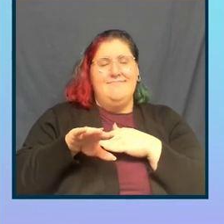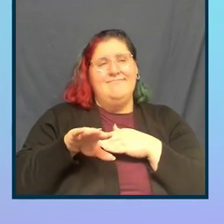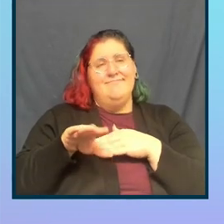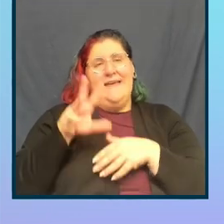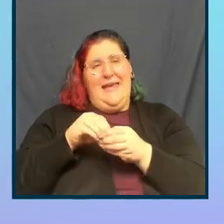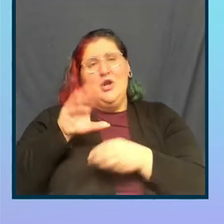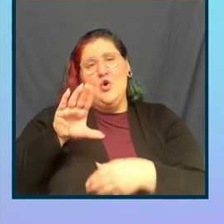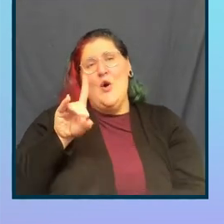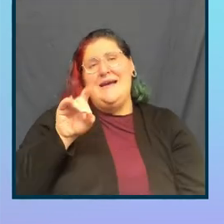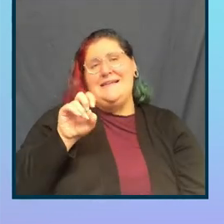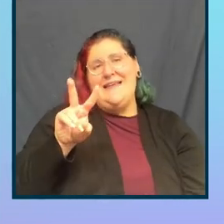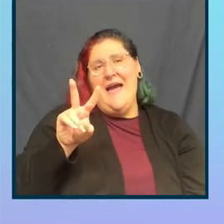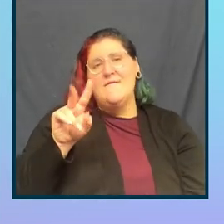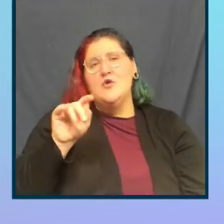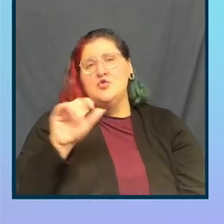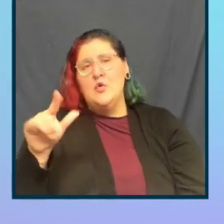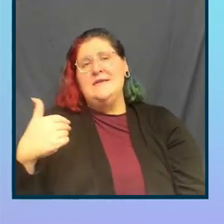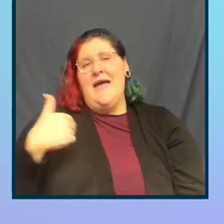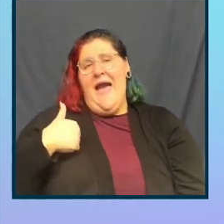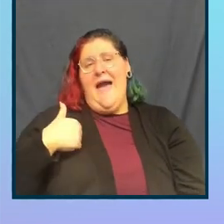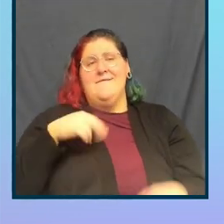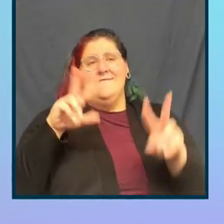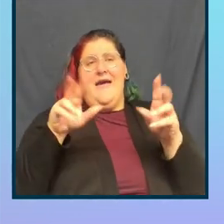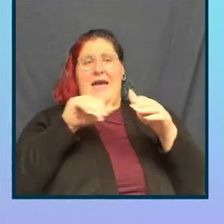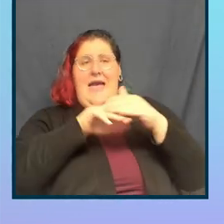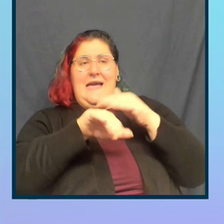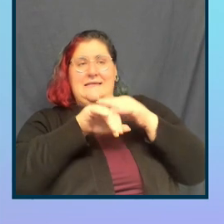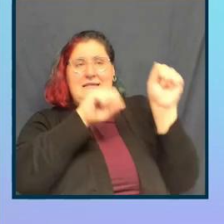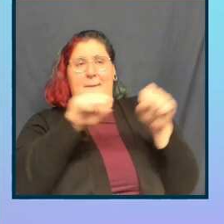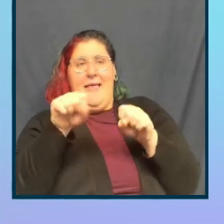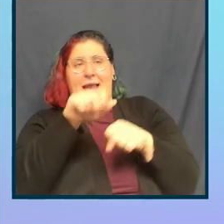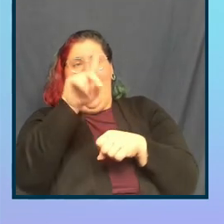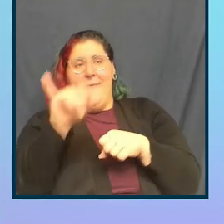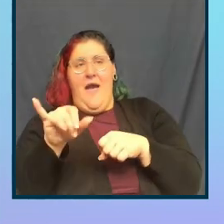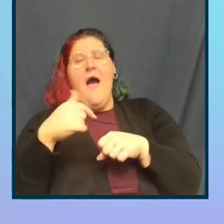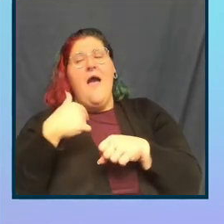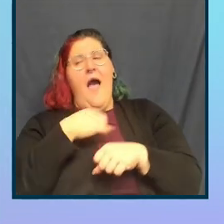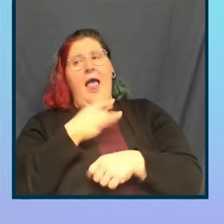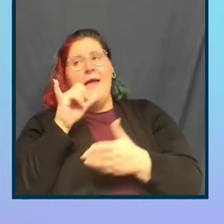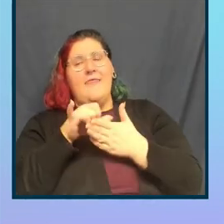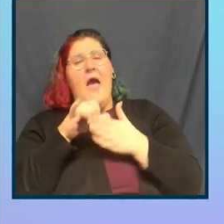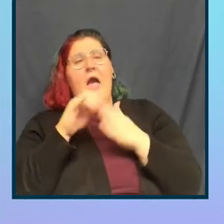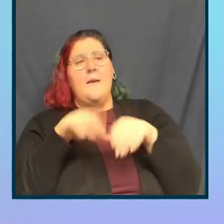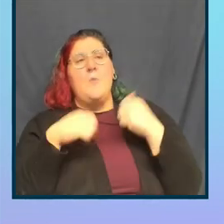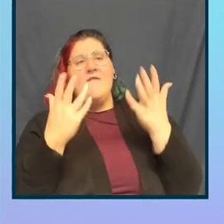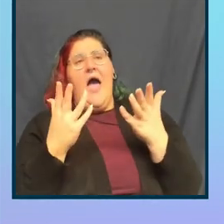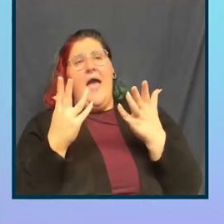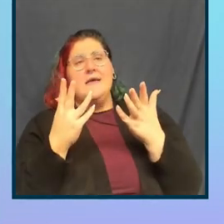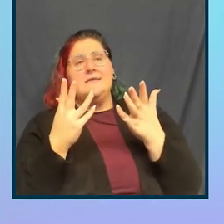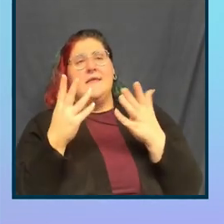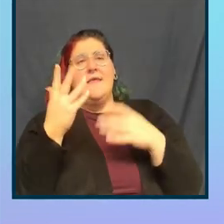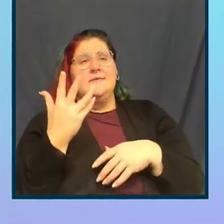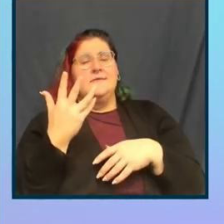helpful because I'm always got the DevTools open. And basically it provides this tree of